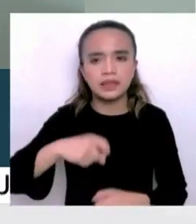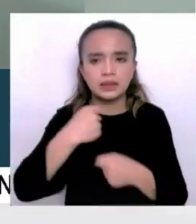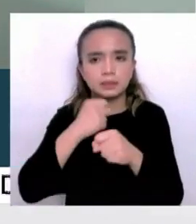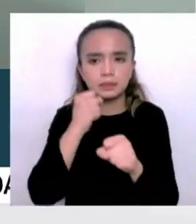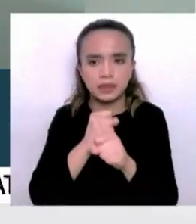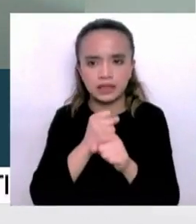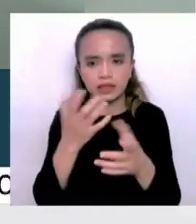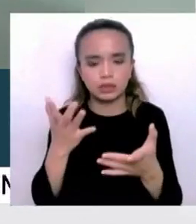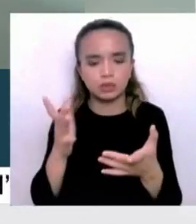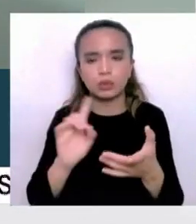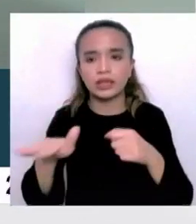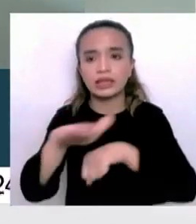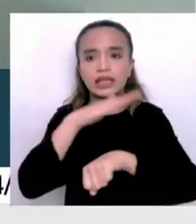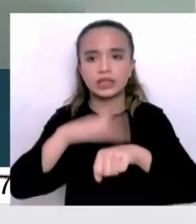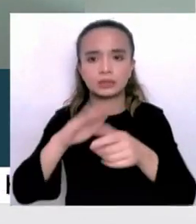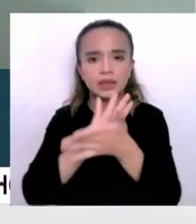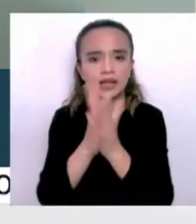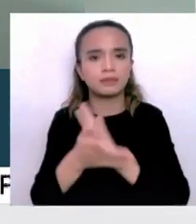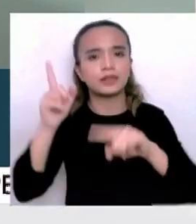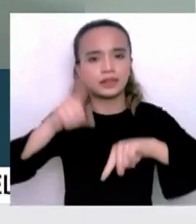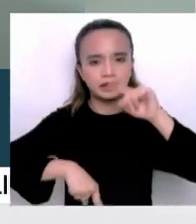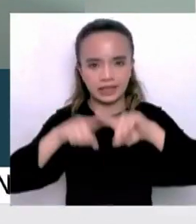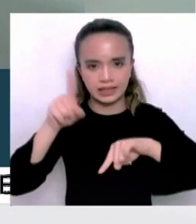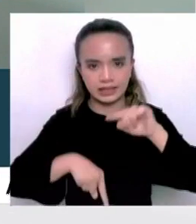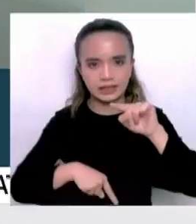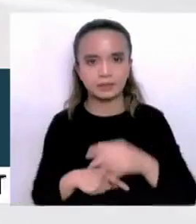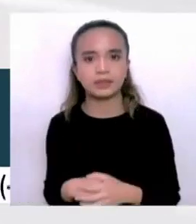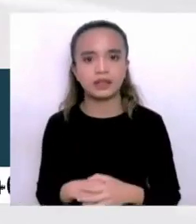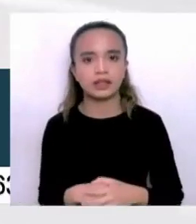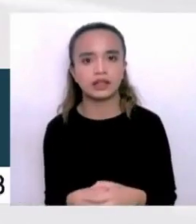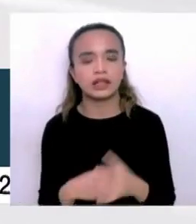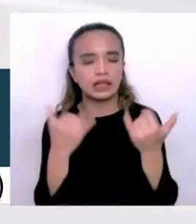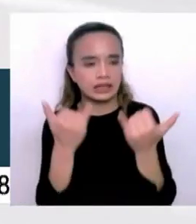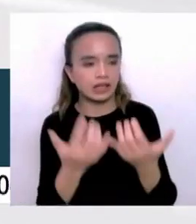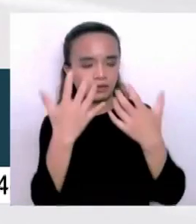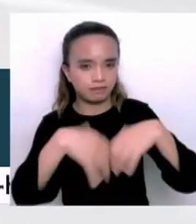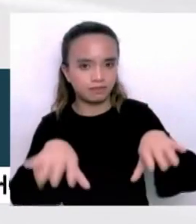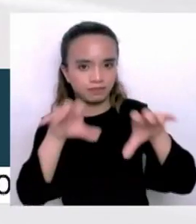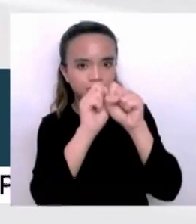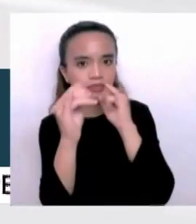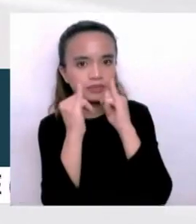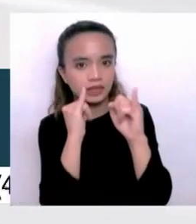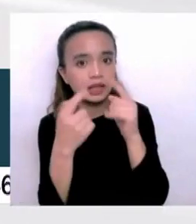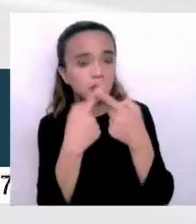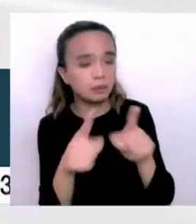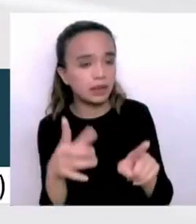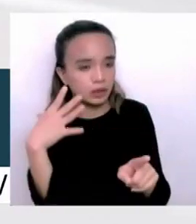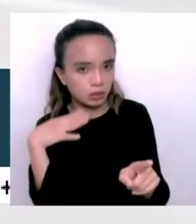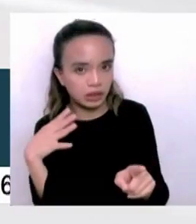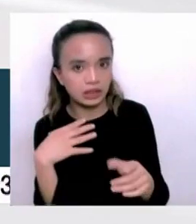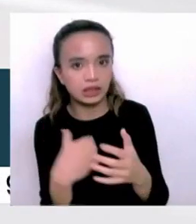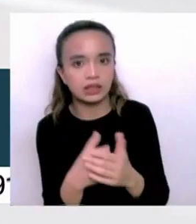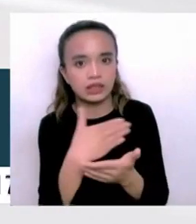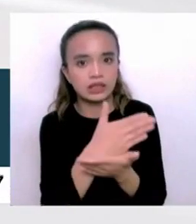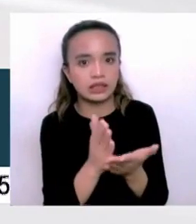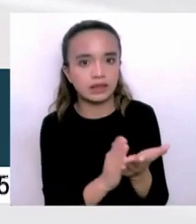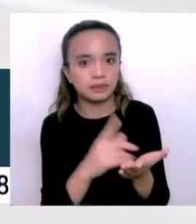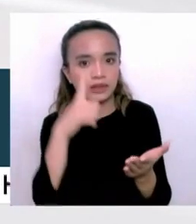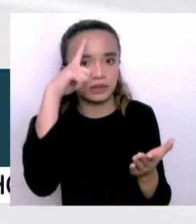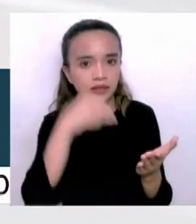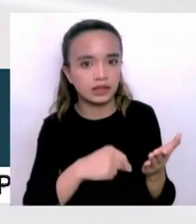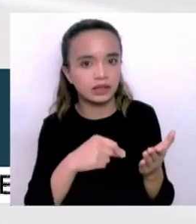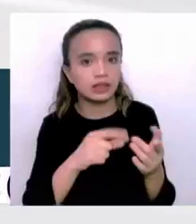nations also our friends. Dr. Montemayor, we've reached the end of our interview, but before we let you go, some rapid fire questions,